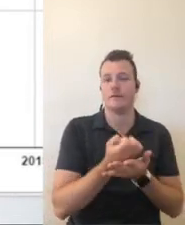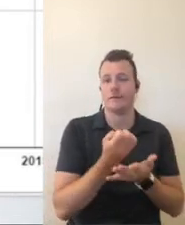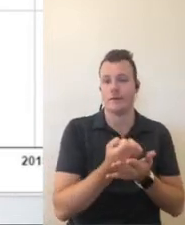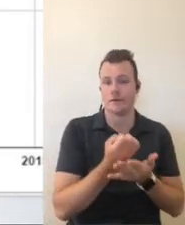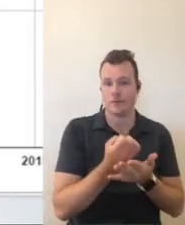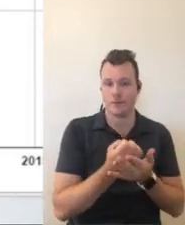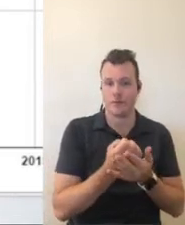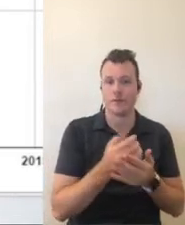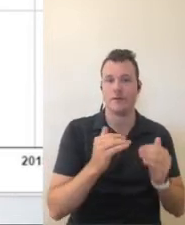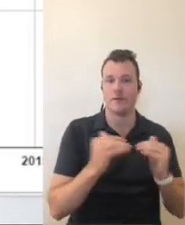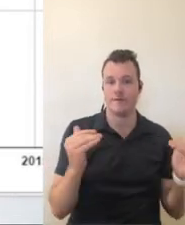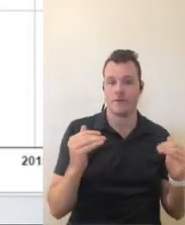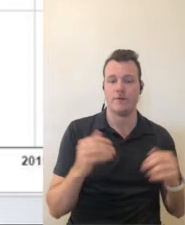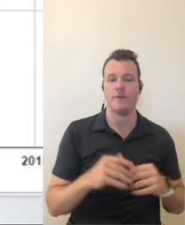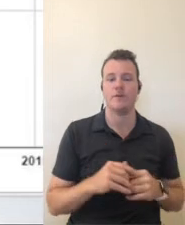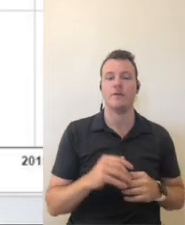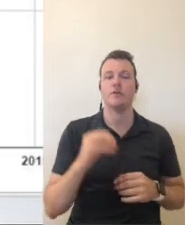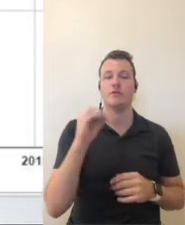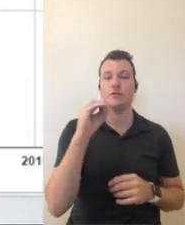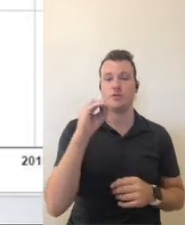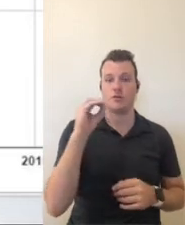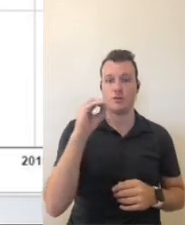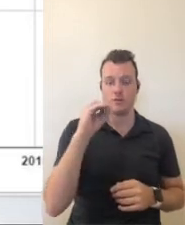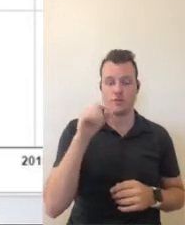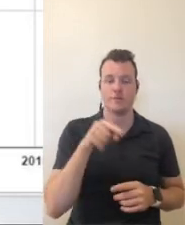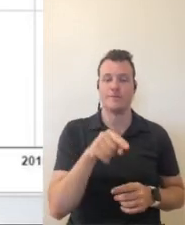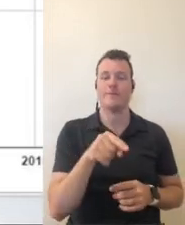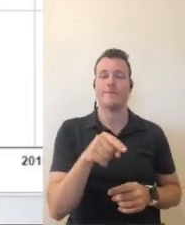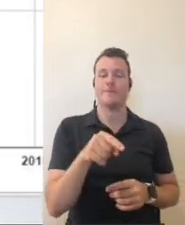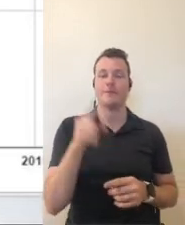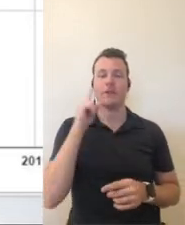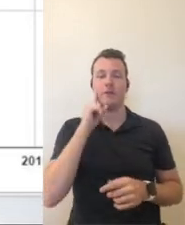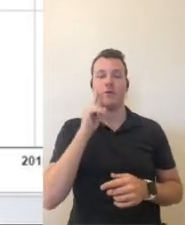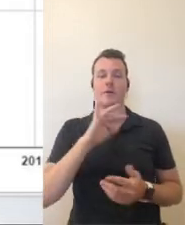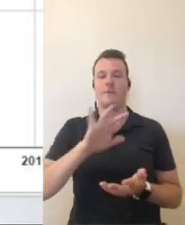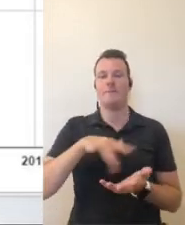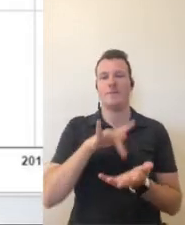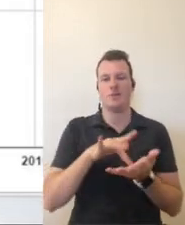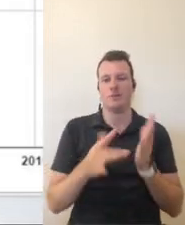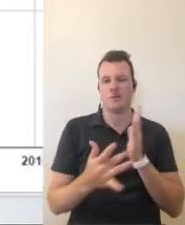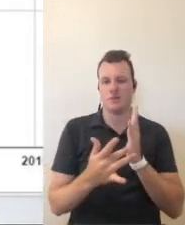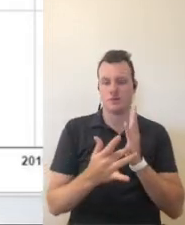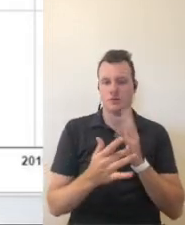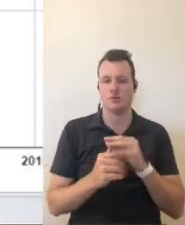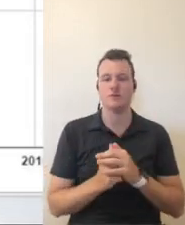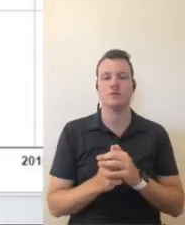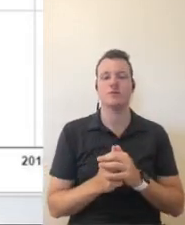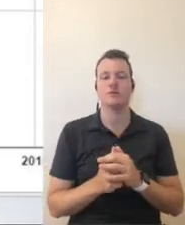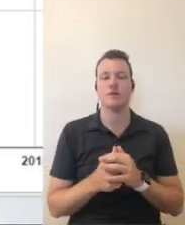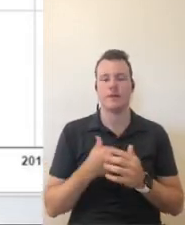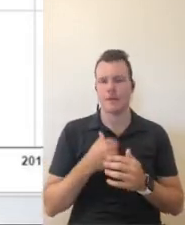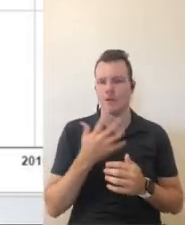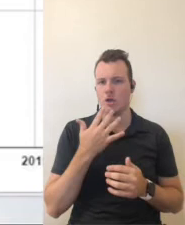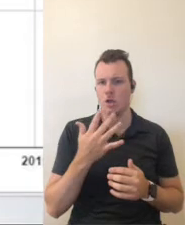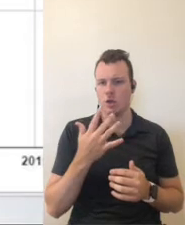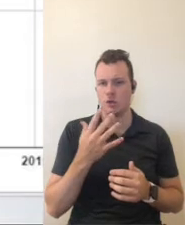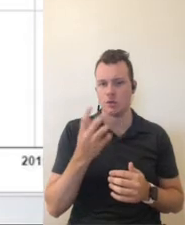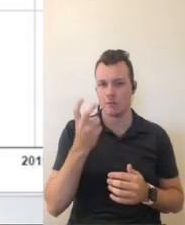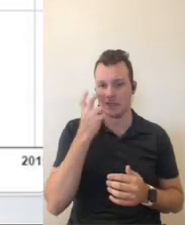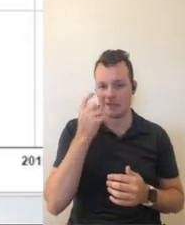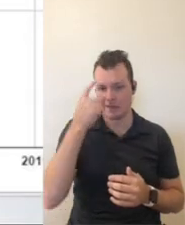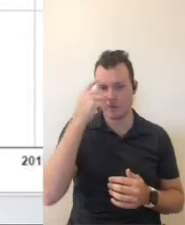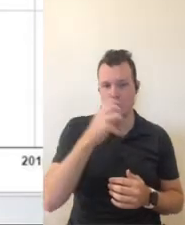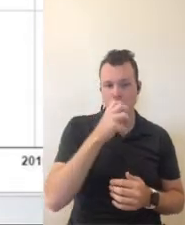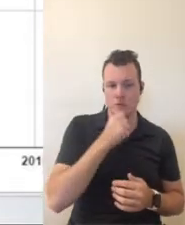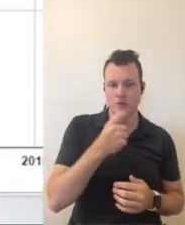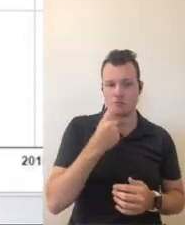the economy line. In the middle circles there, we're looking at the midline. And I'm colorblind, I think that's